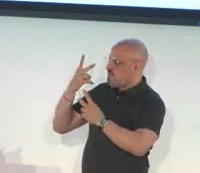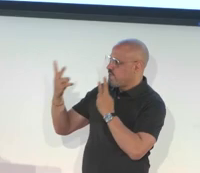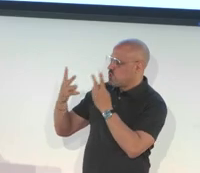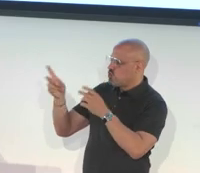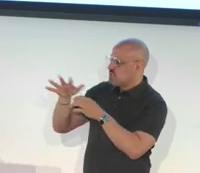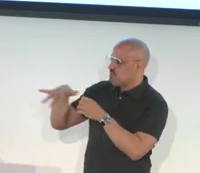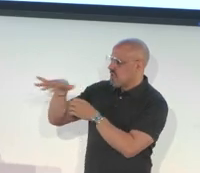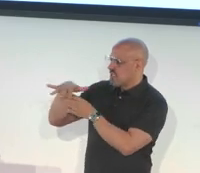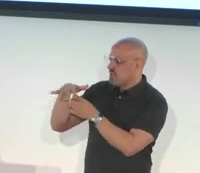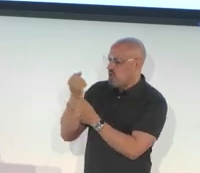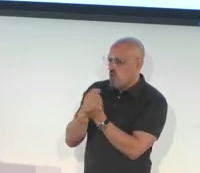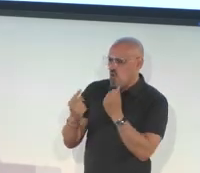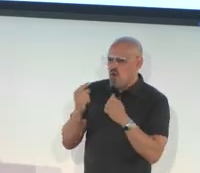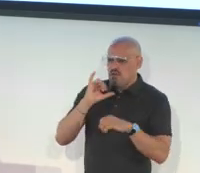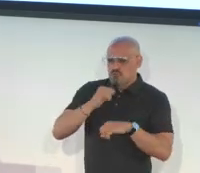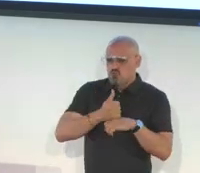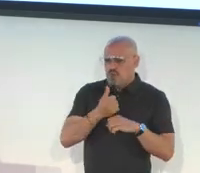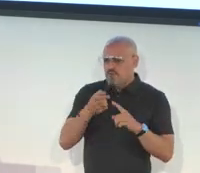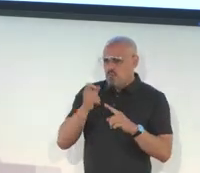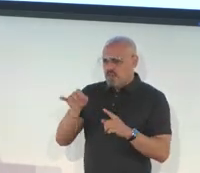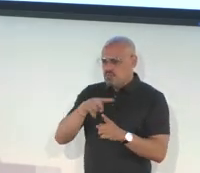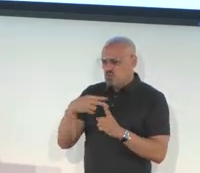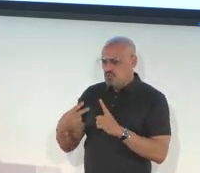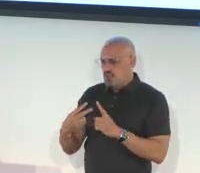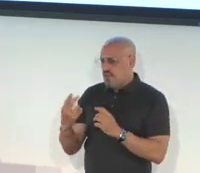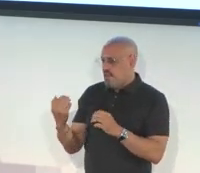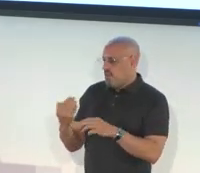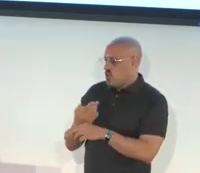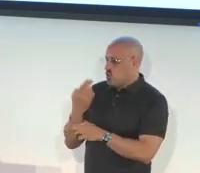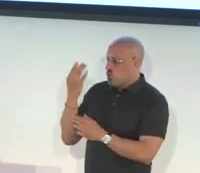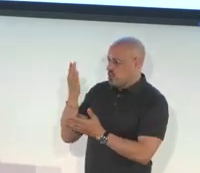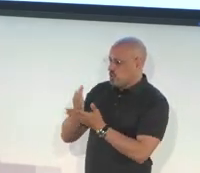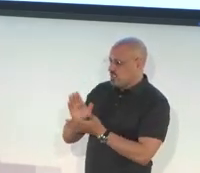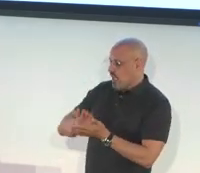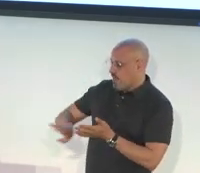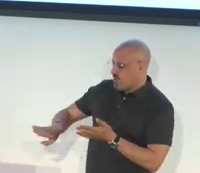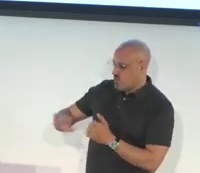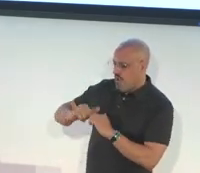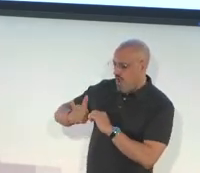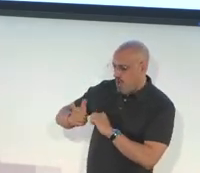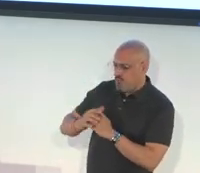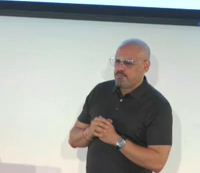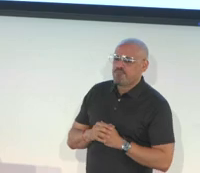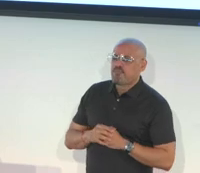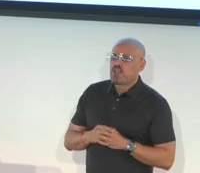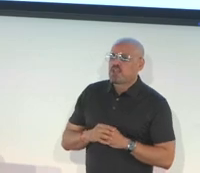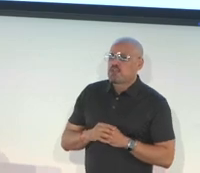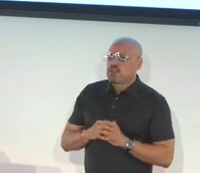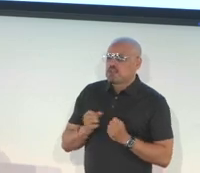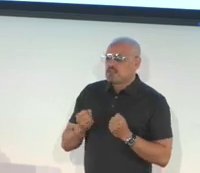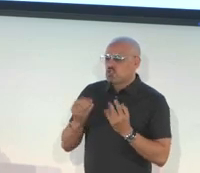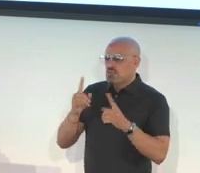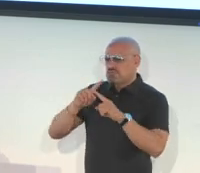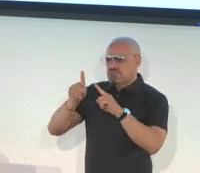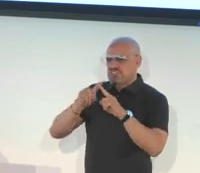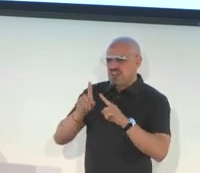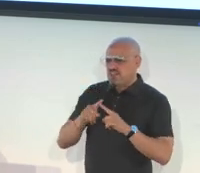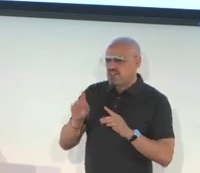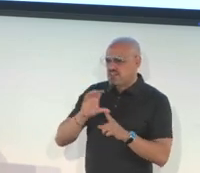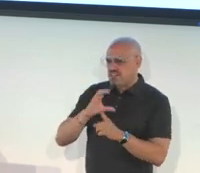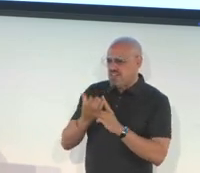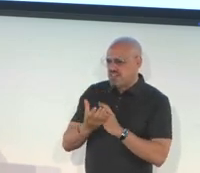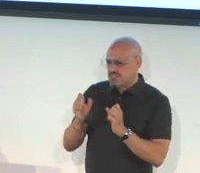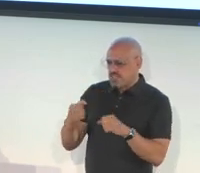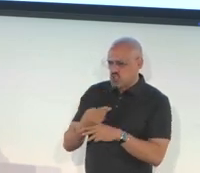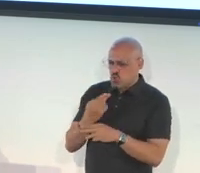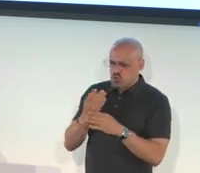metaverse, from my perspective. How you can use it to stop exclusion is there are so many different use cases of how you can use it in